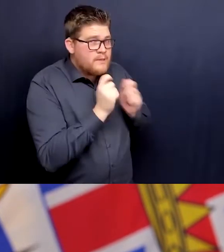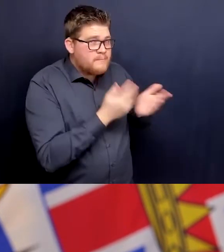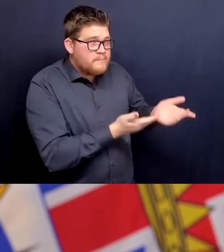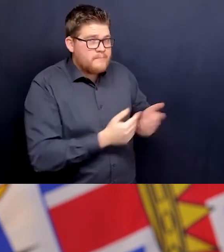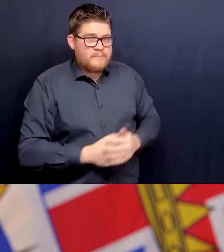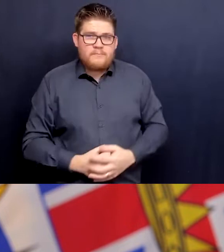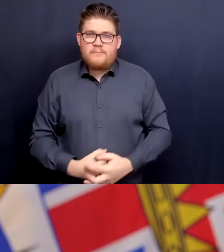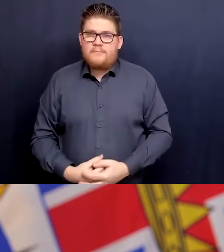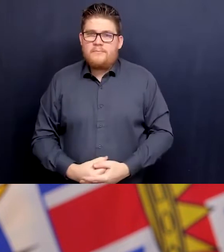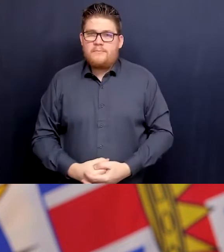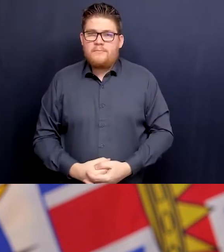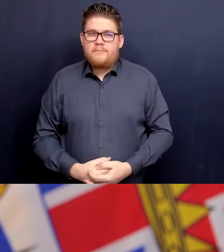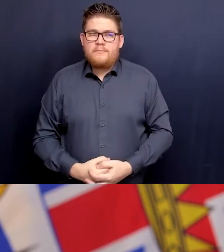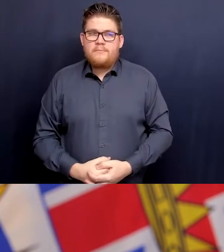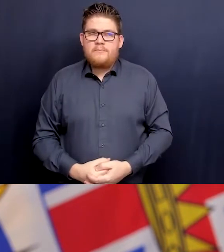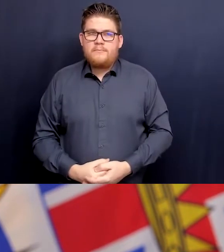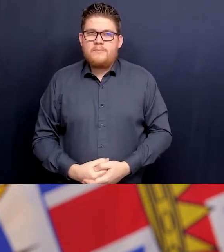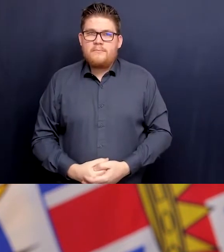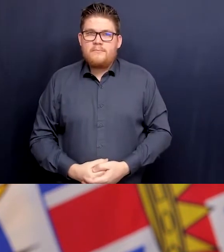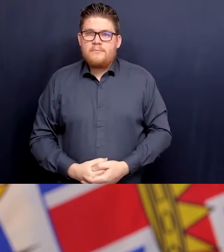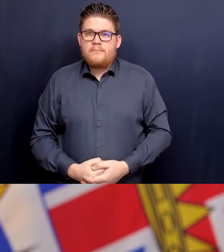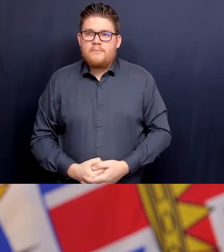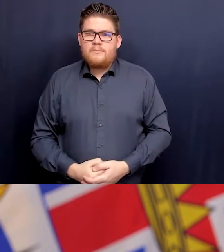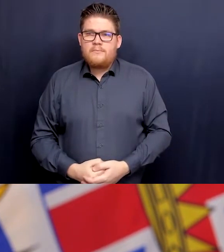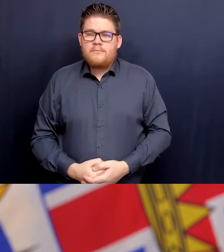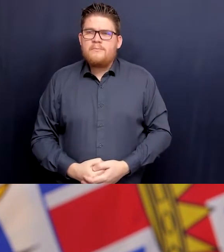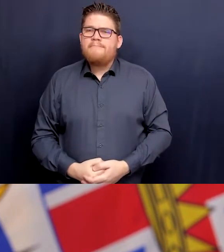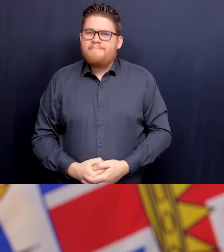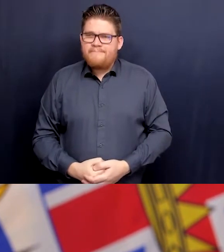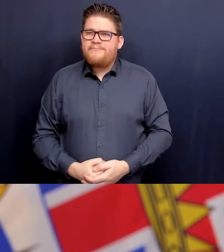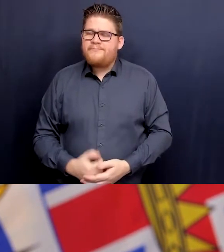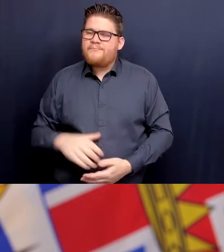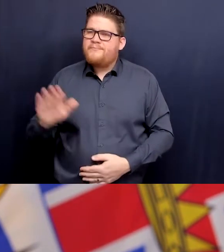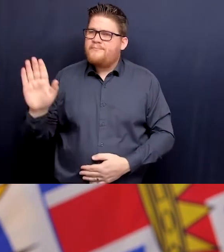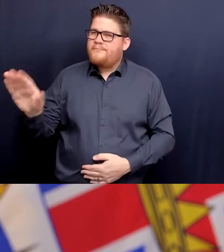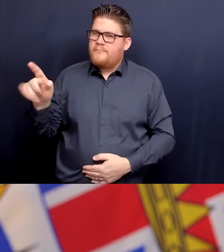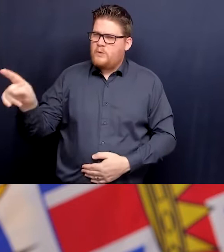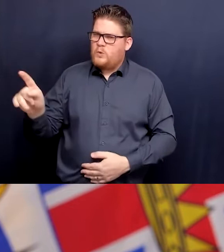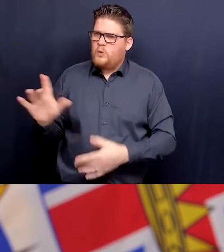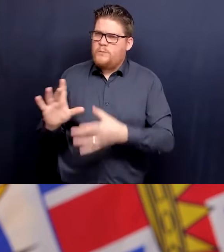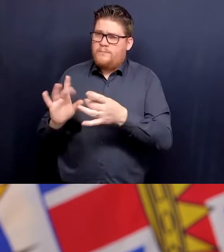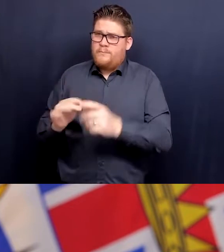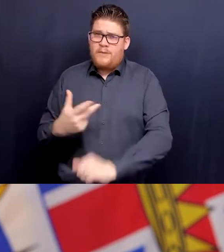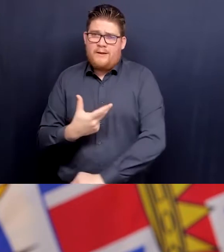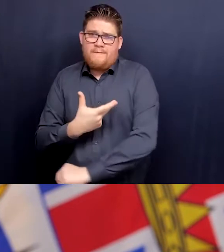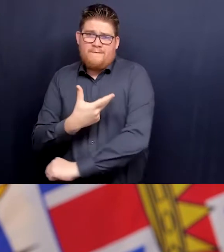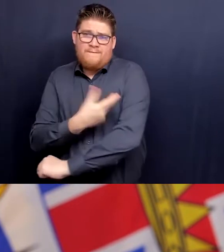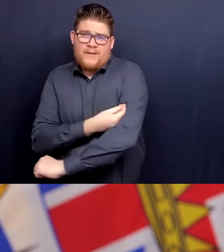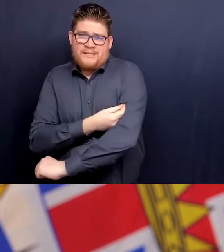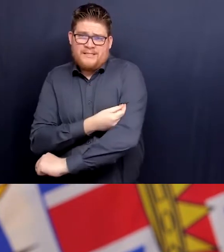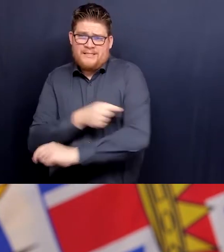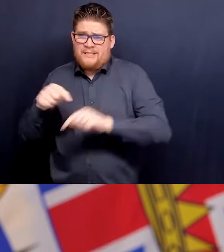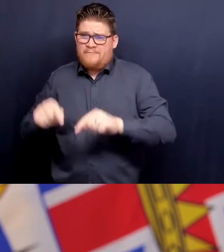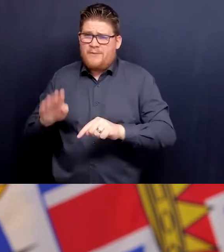Hello there. I'm just wondering, I heard you speak about the high level of vaccination here in BC, and I'm